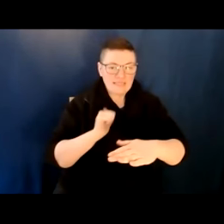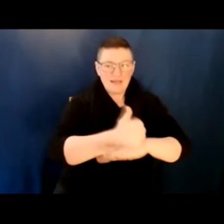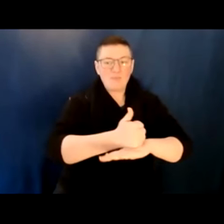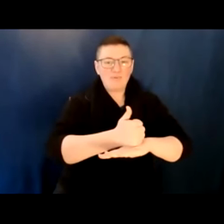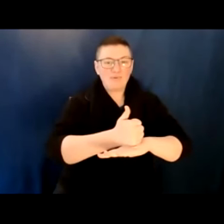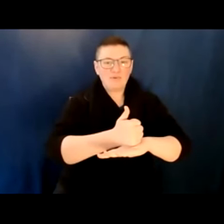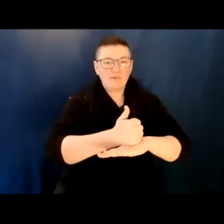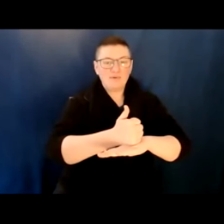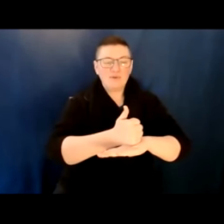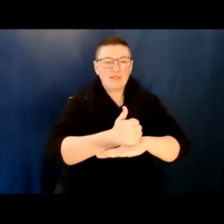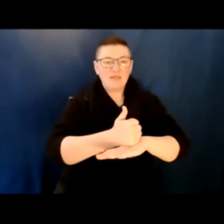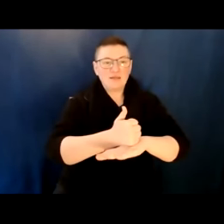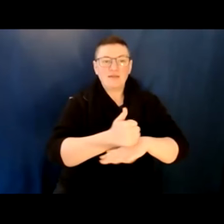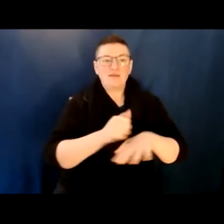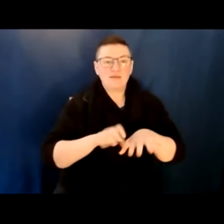set up,